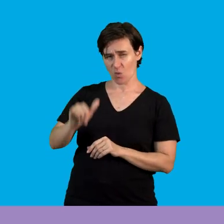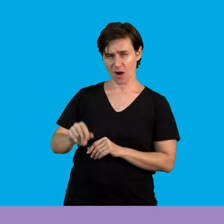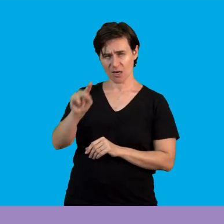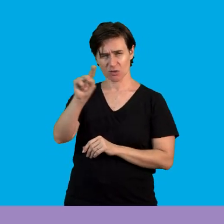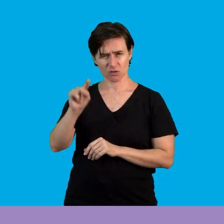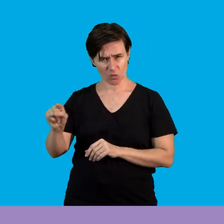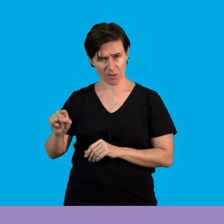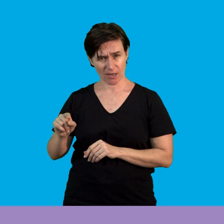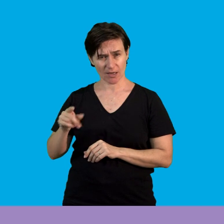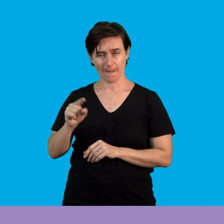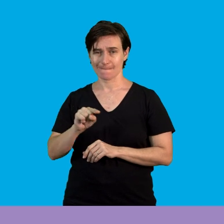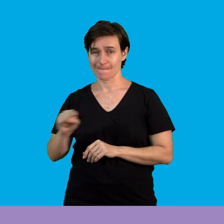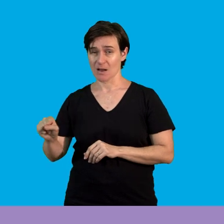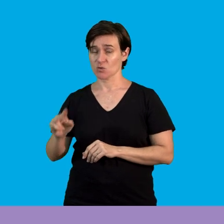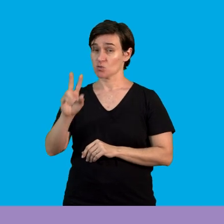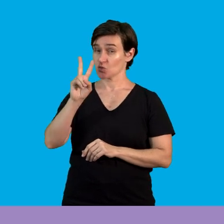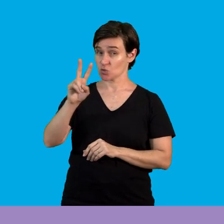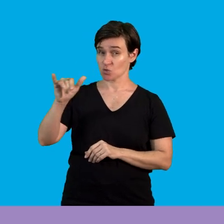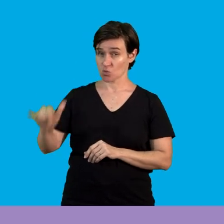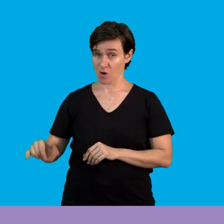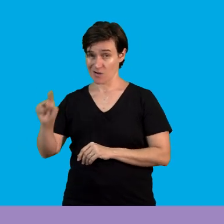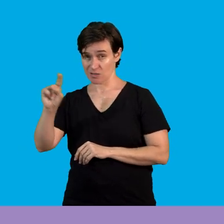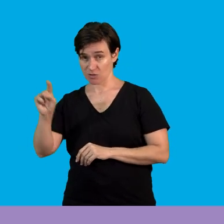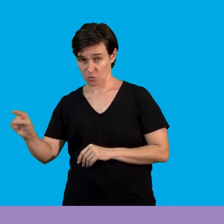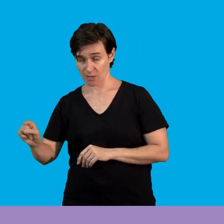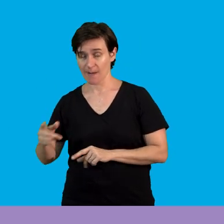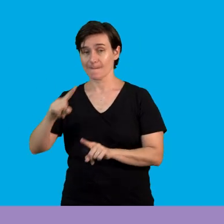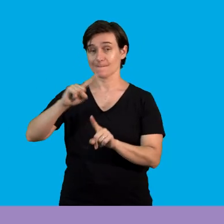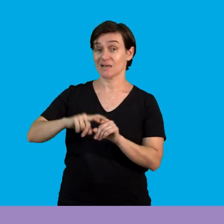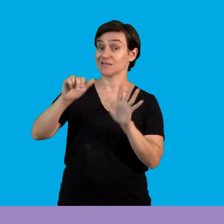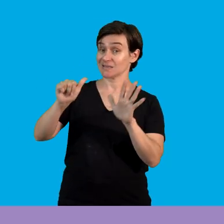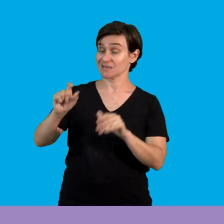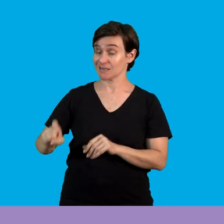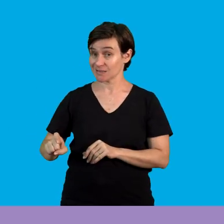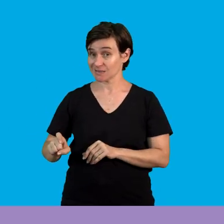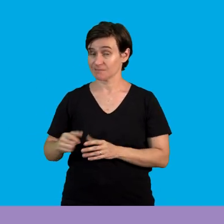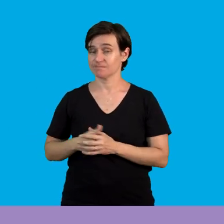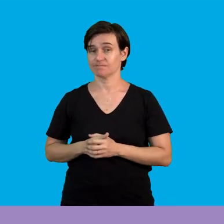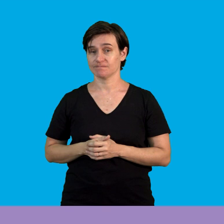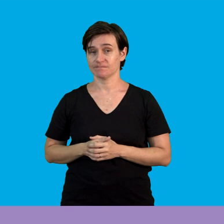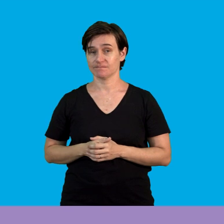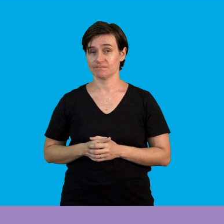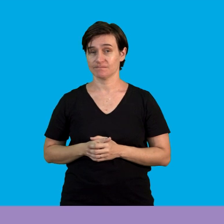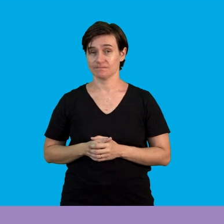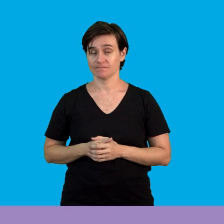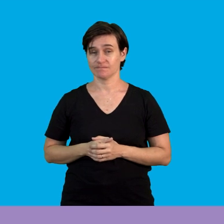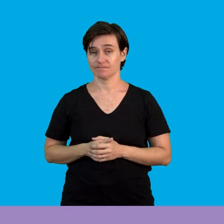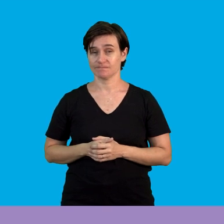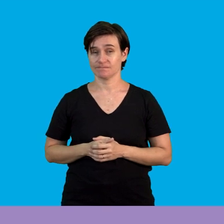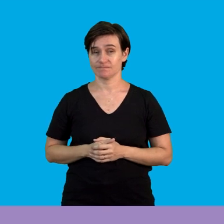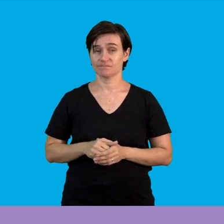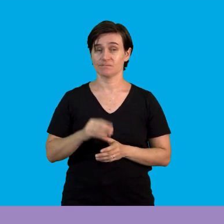plus 8y squared minus 2y squared plus 6x.